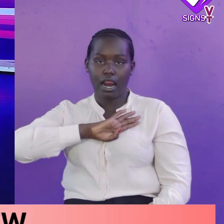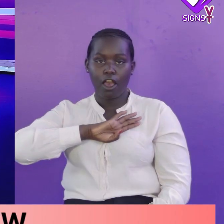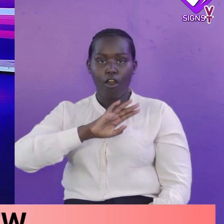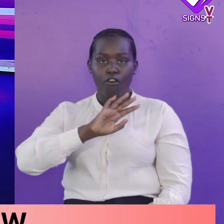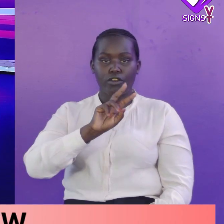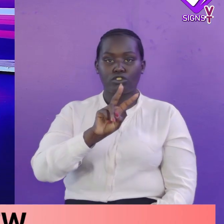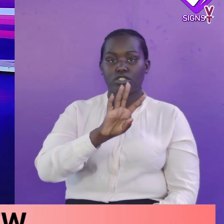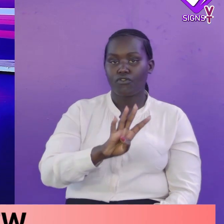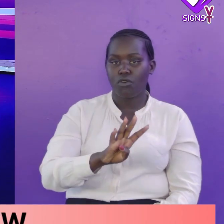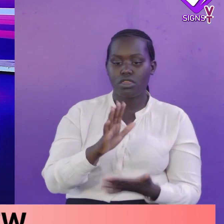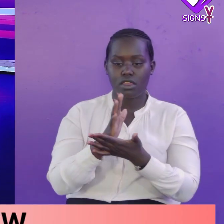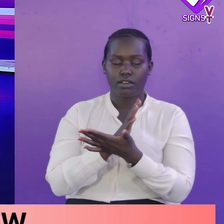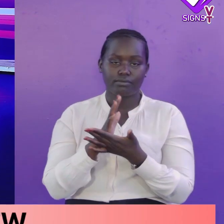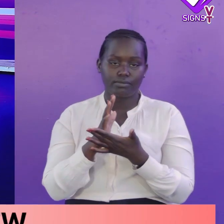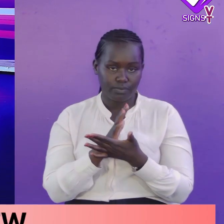edition,